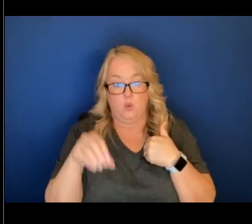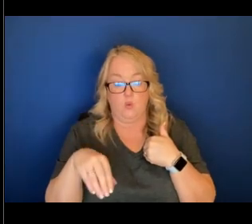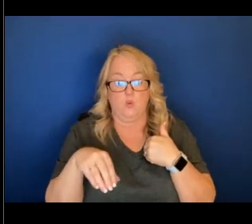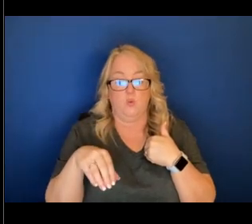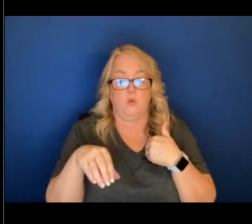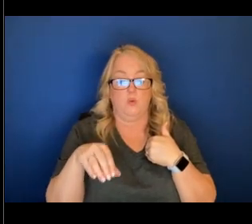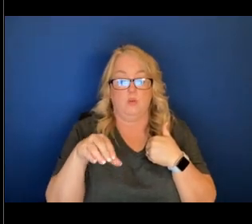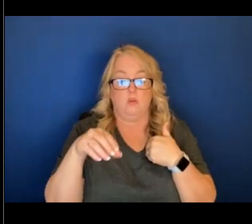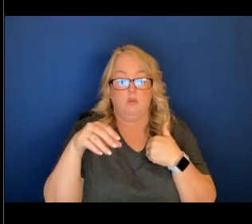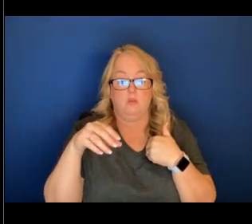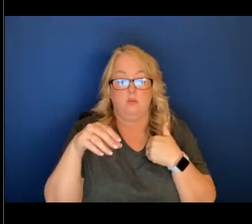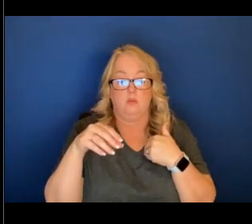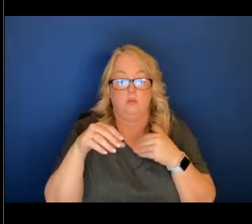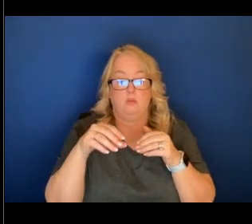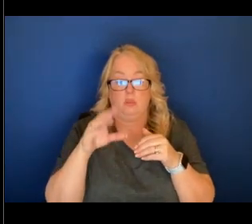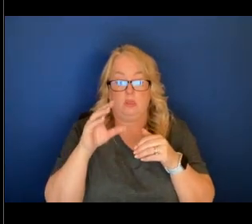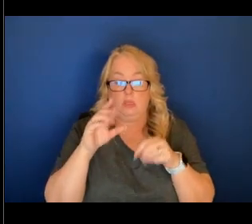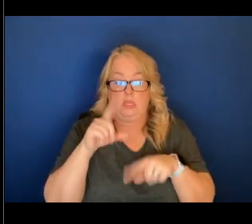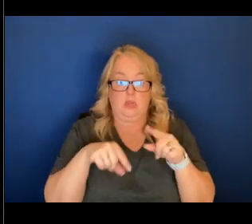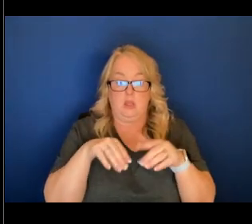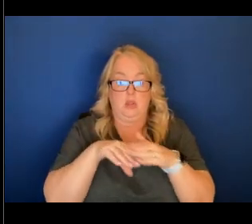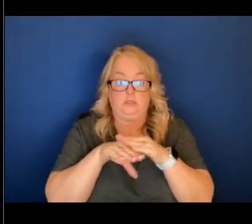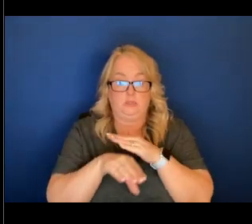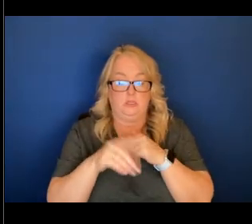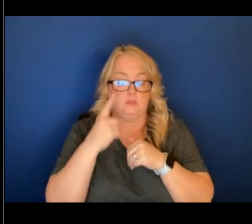to persons with disabilities.